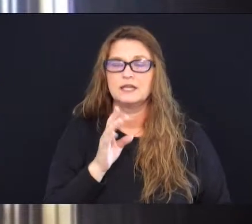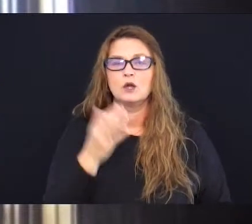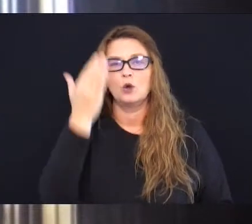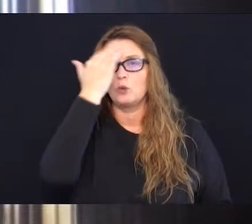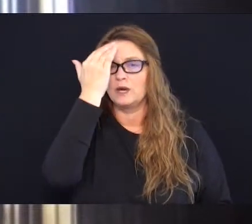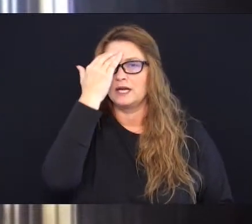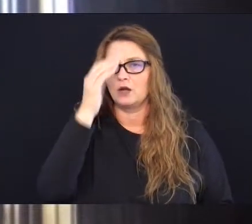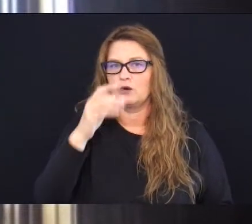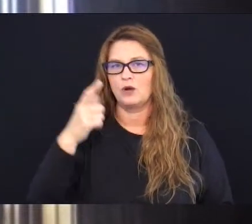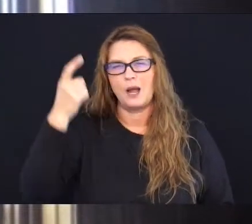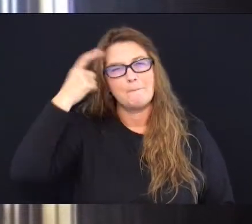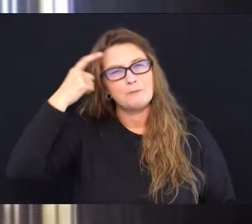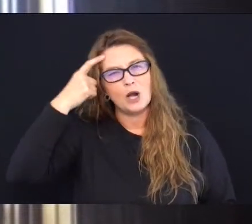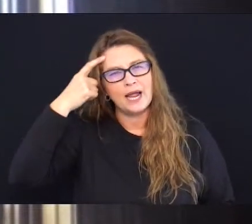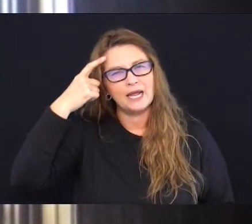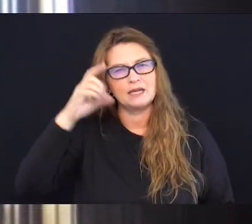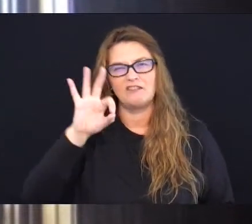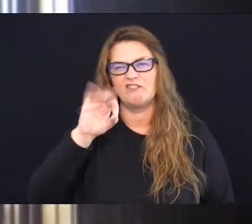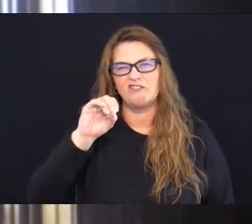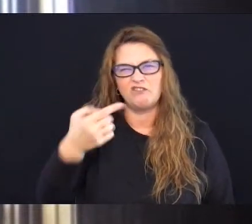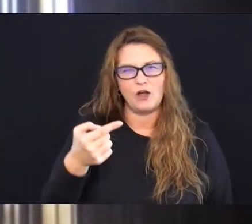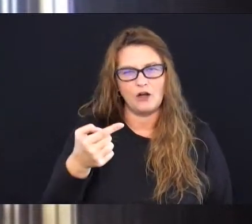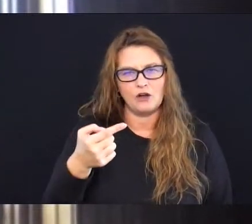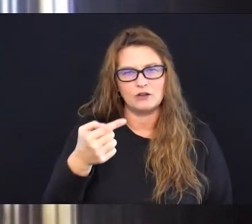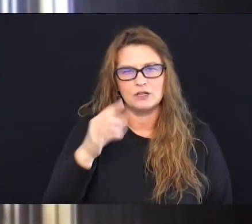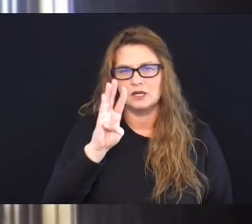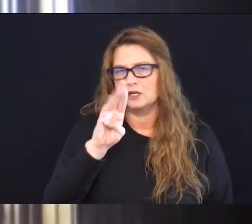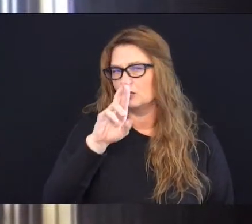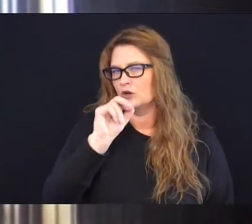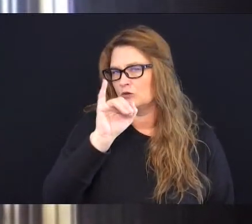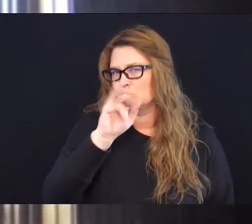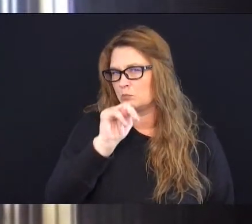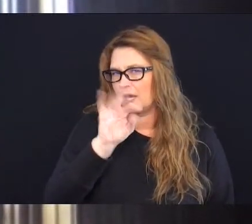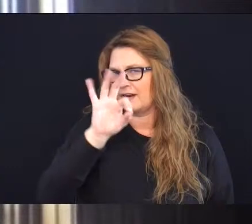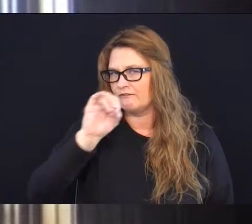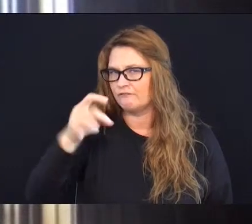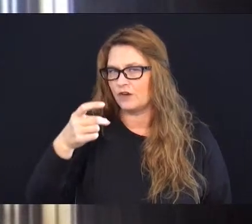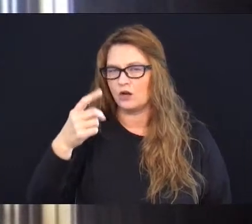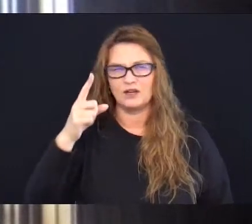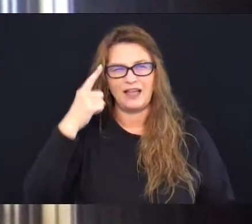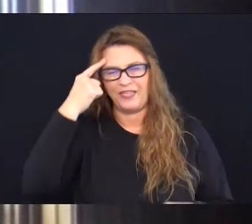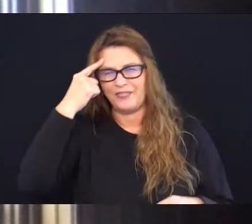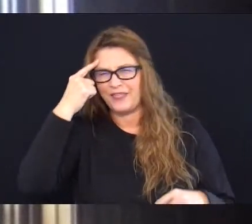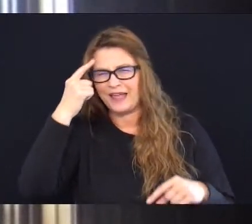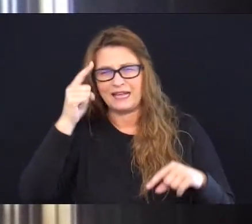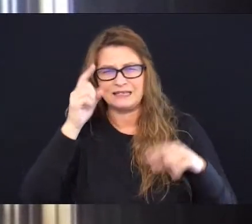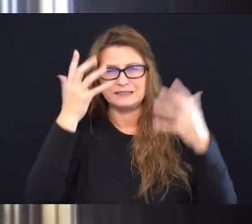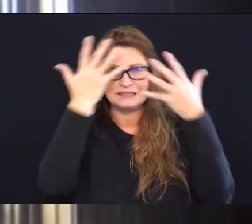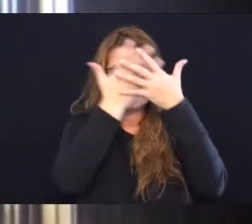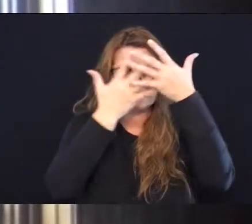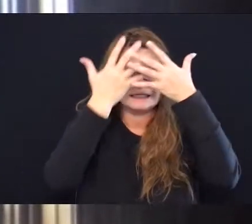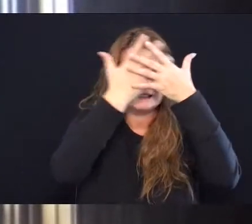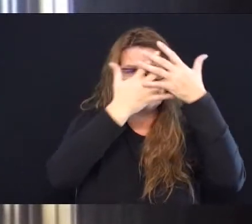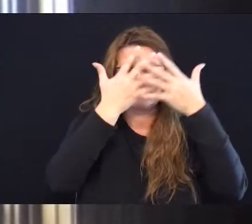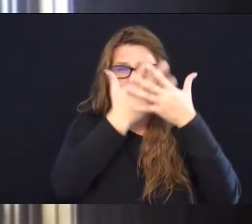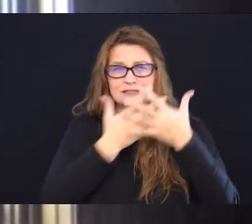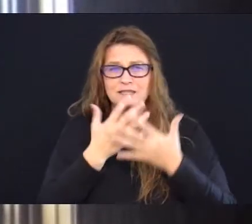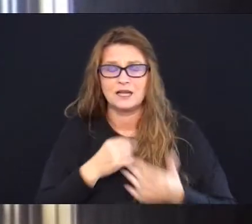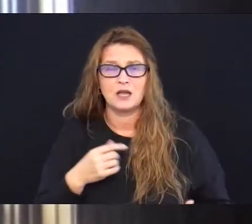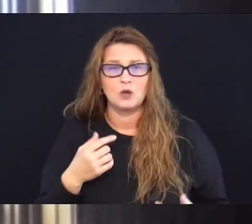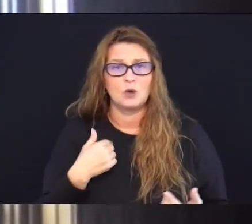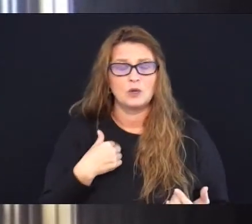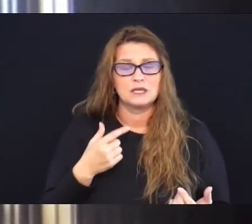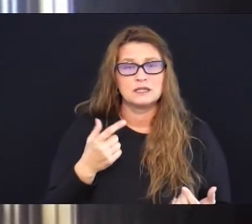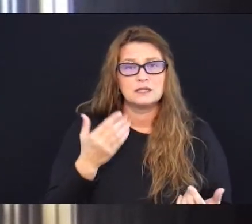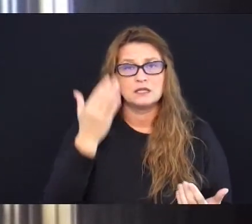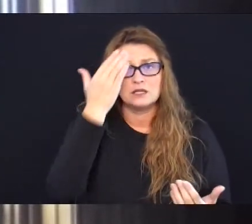brain problems, brain fog, people can't think as well. They are hazy. And we know that in a study